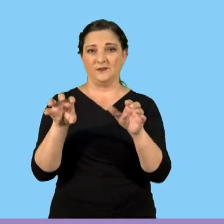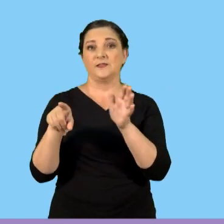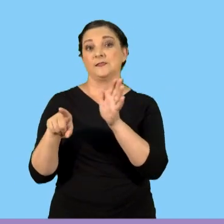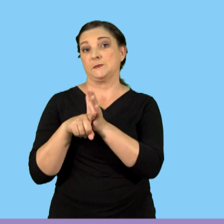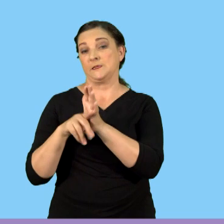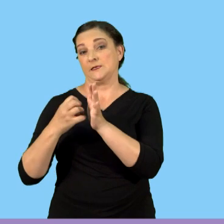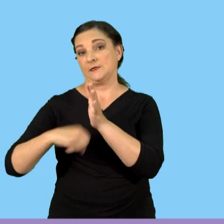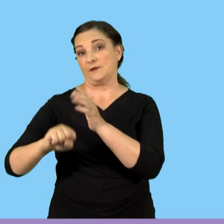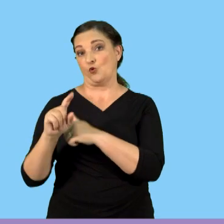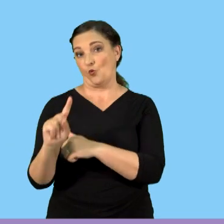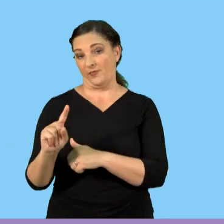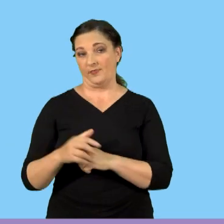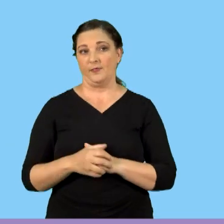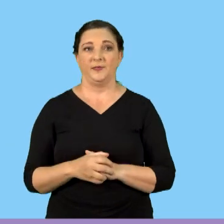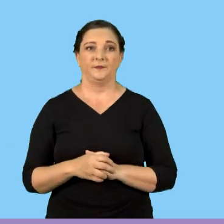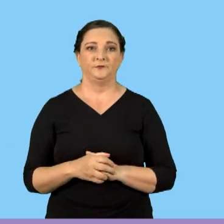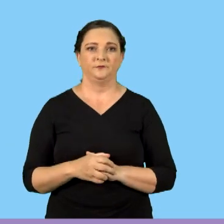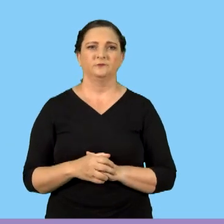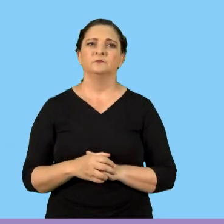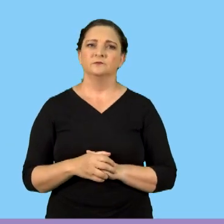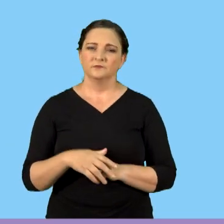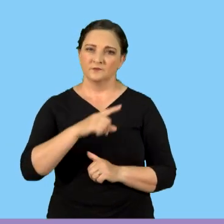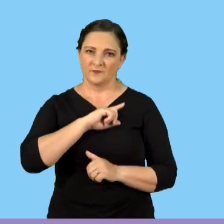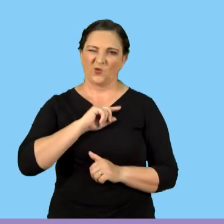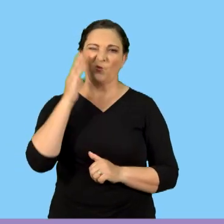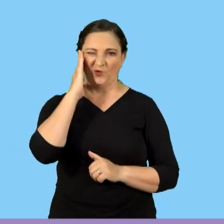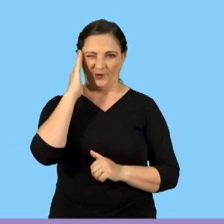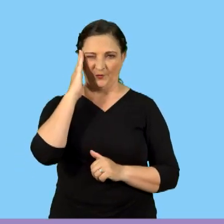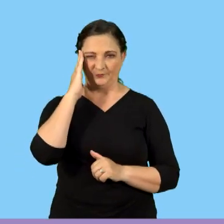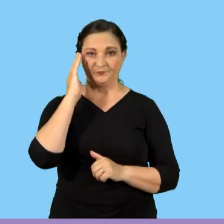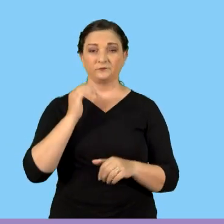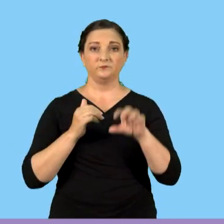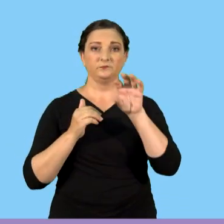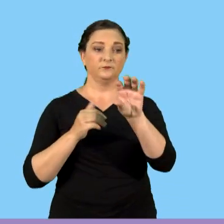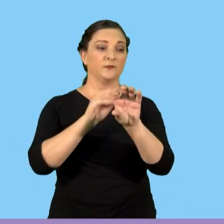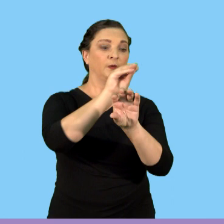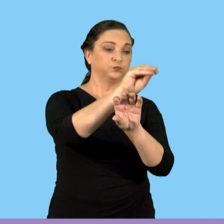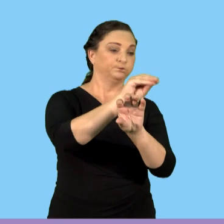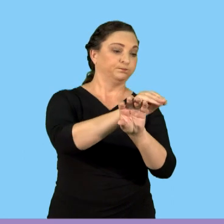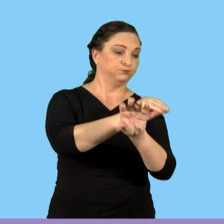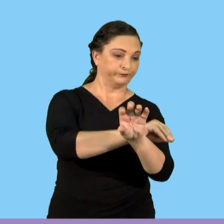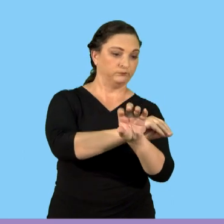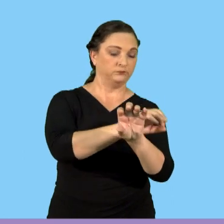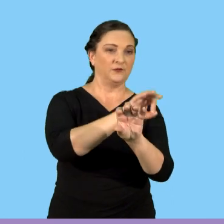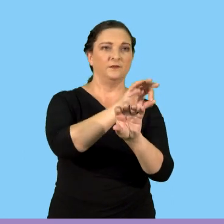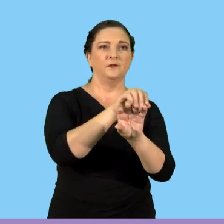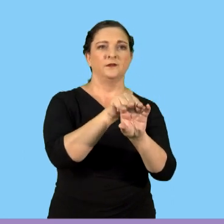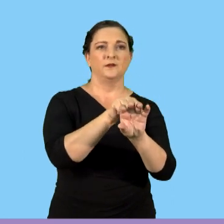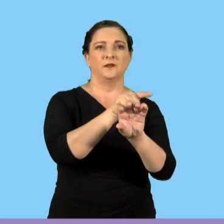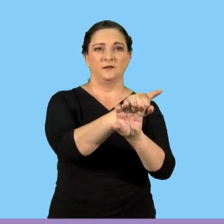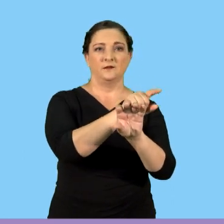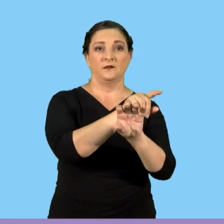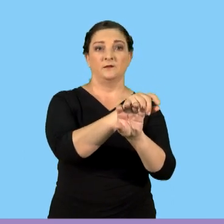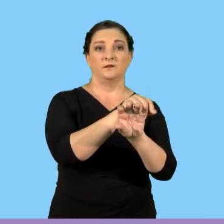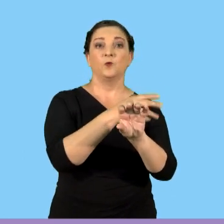that, we subtracted 1. So we've been given 3 input values that we've been asked now